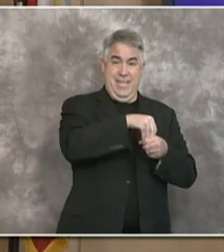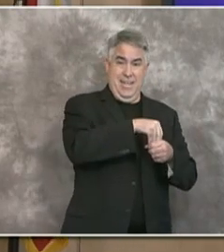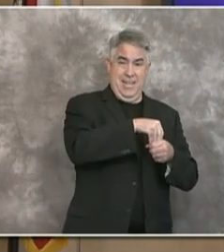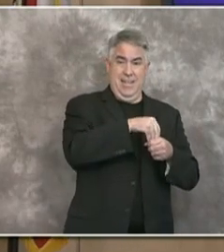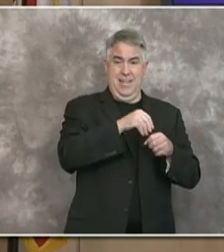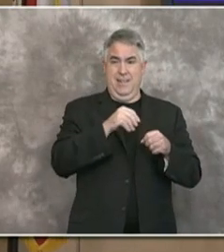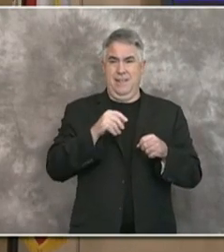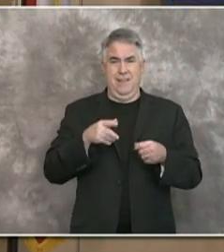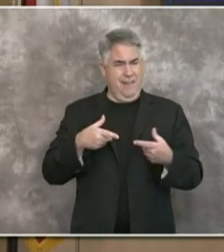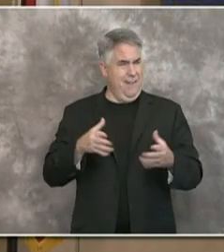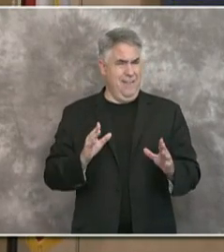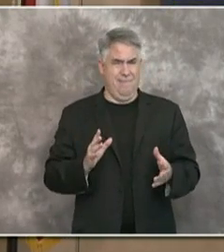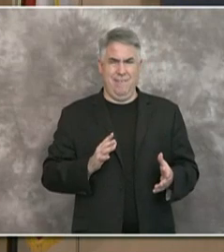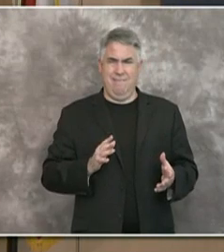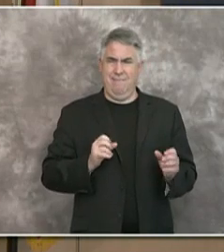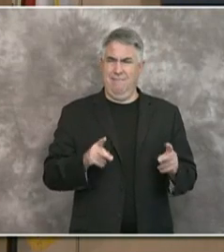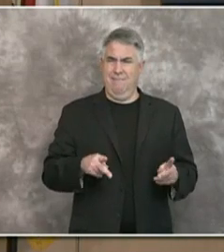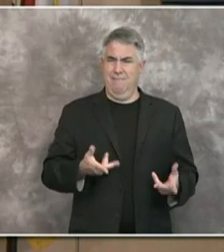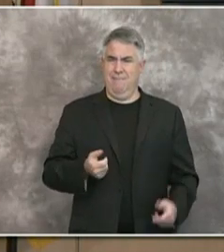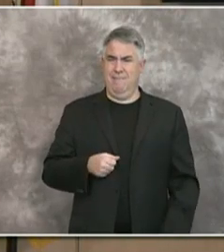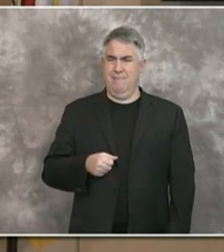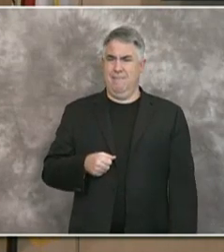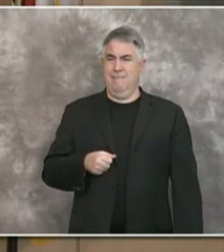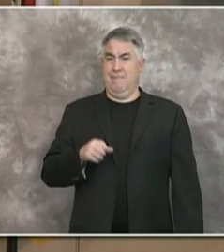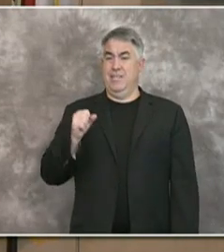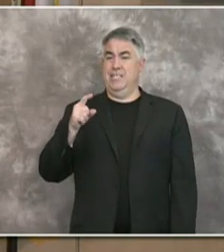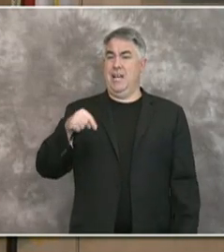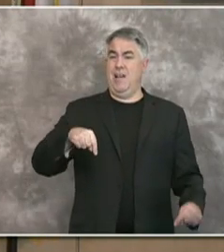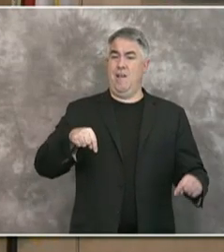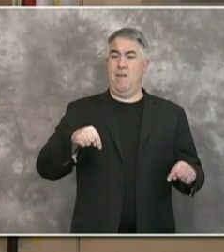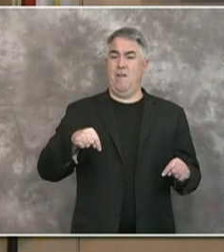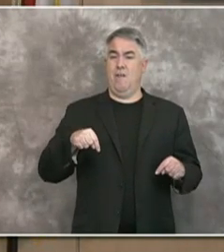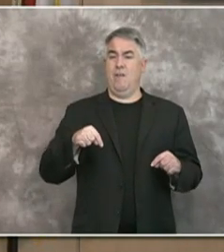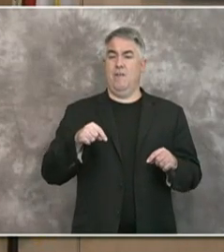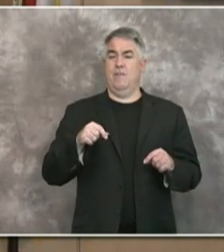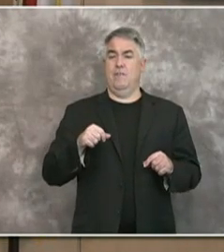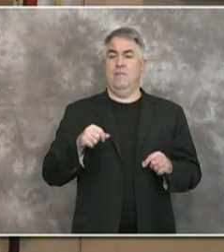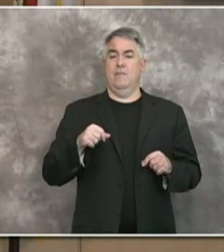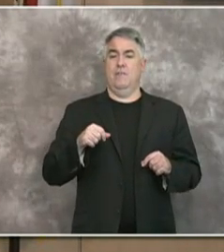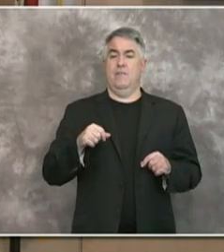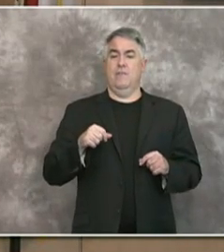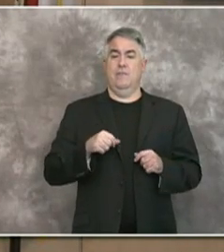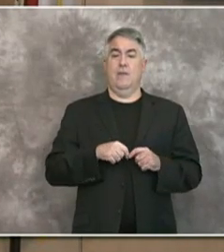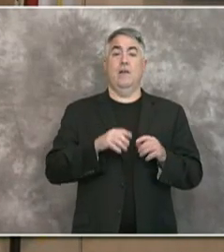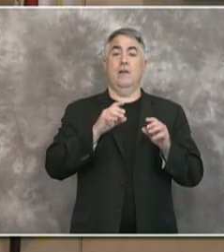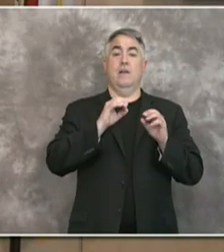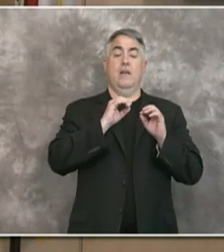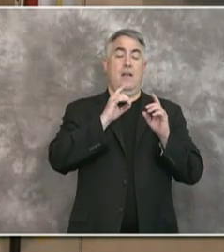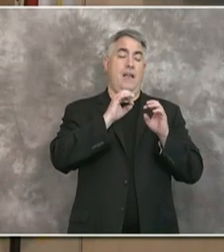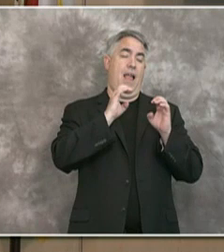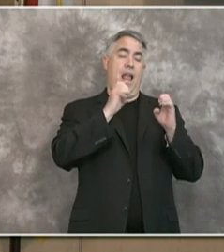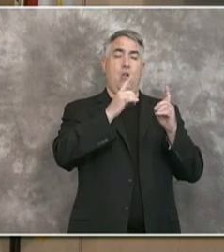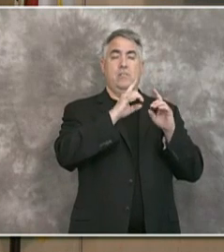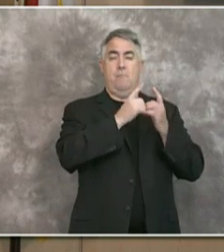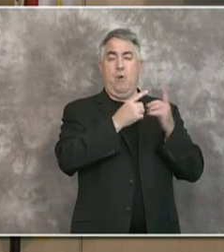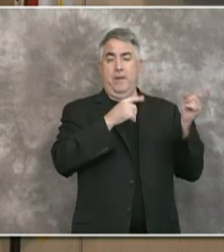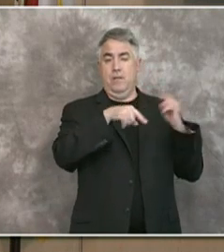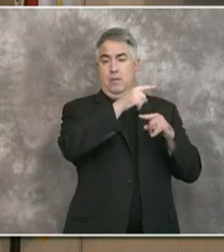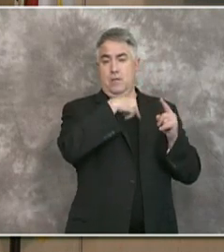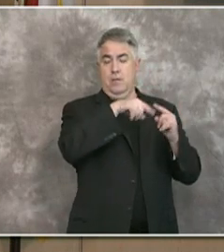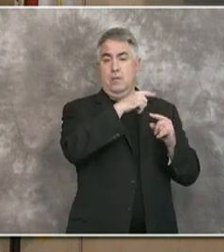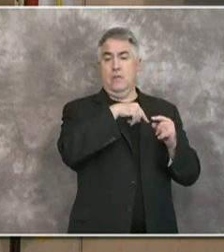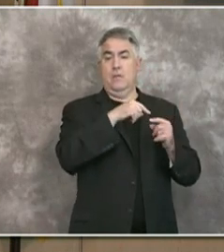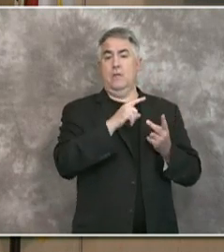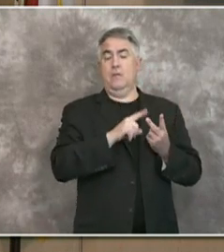had several meetings with the San Diego County Office of Education, as well as the 42